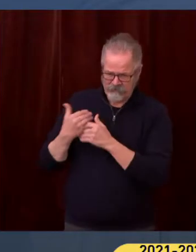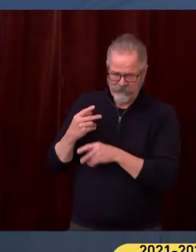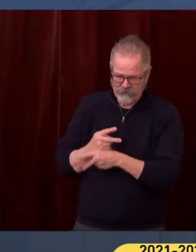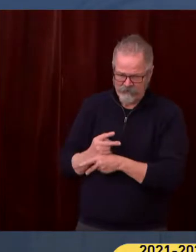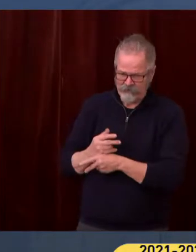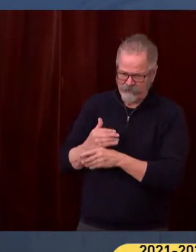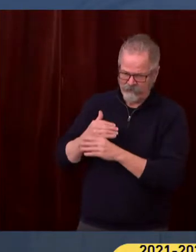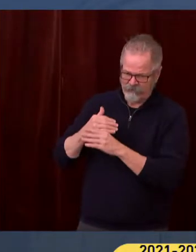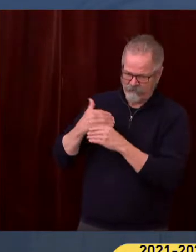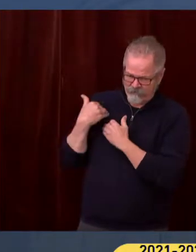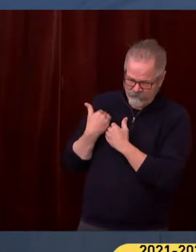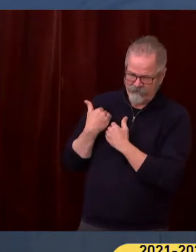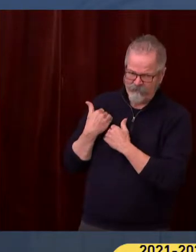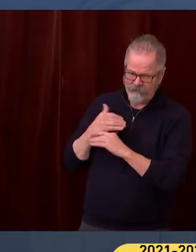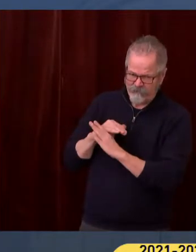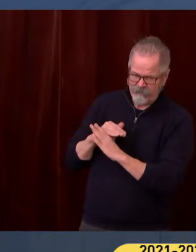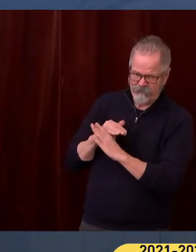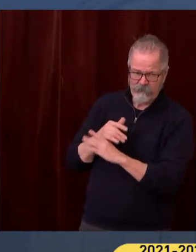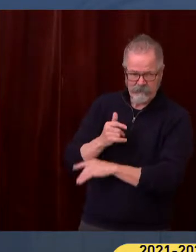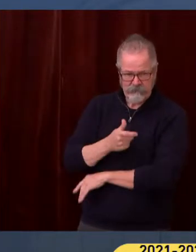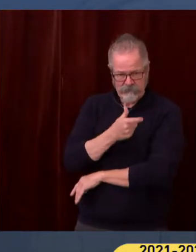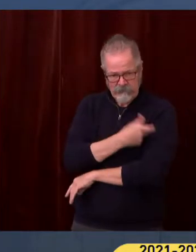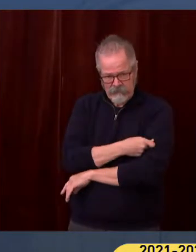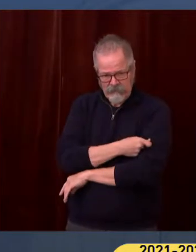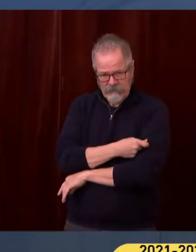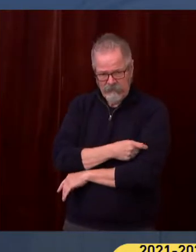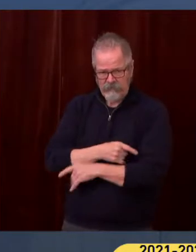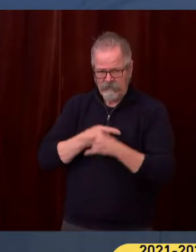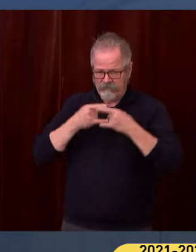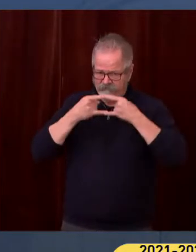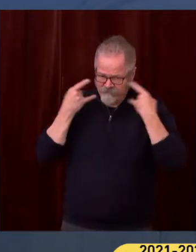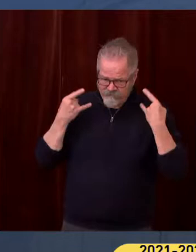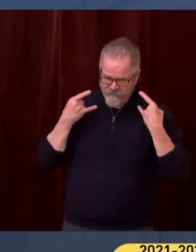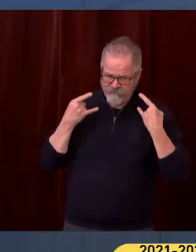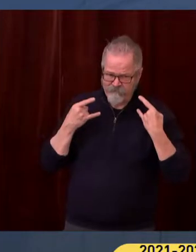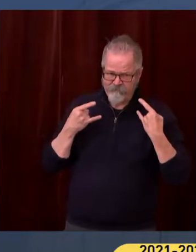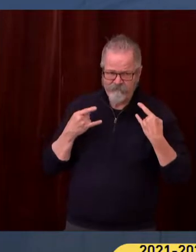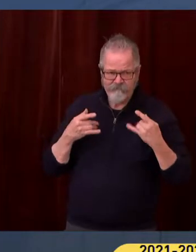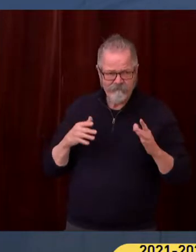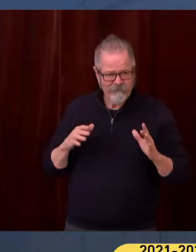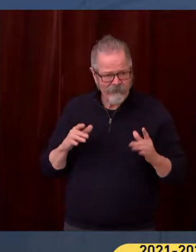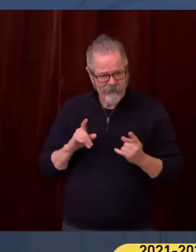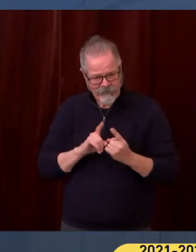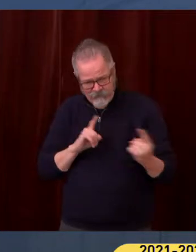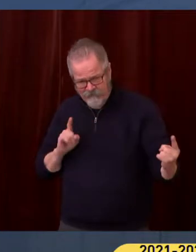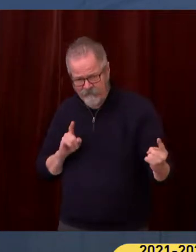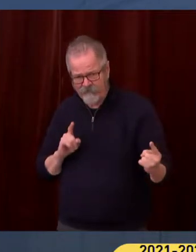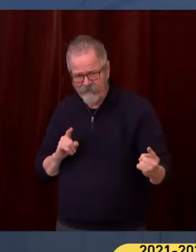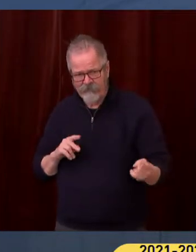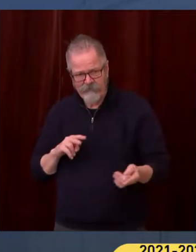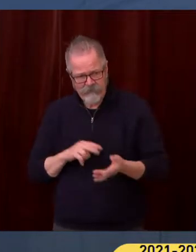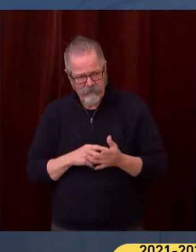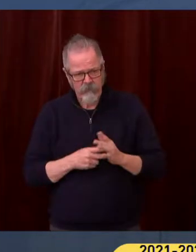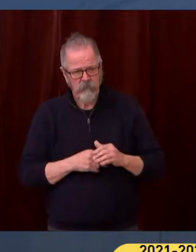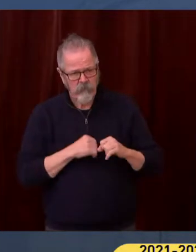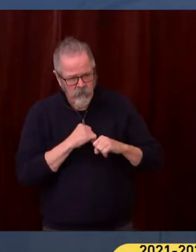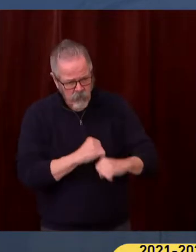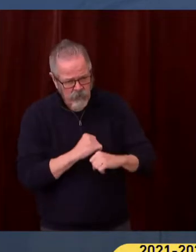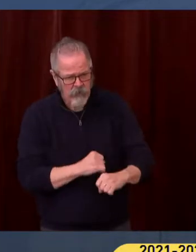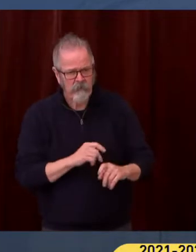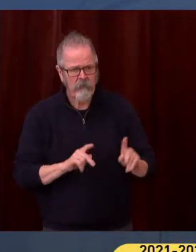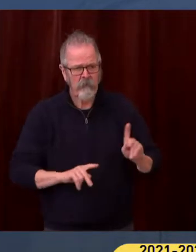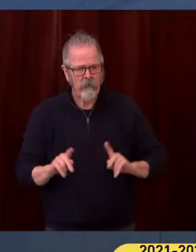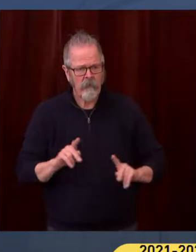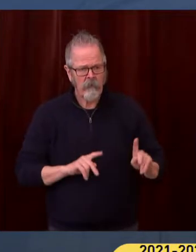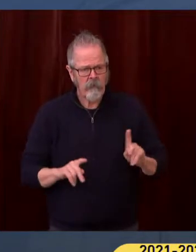feeling from Washingtonians that they're willing to do everything they can to protect themselves while we're waiting for our turn in this prioritization